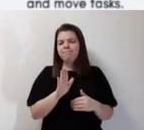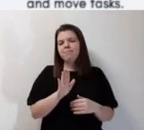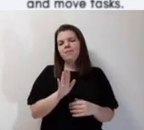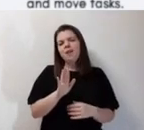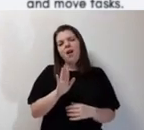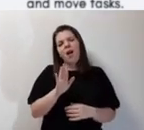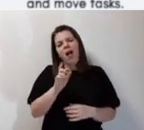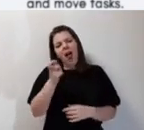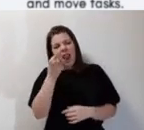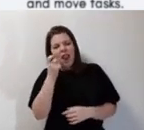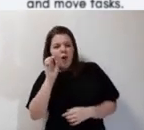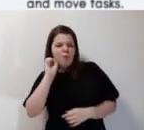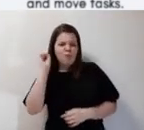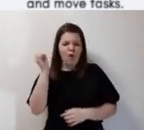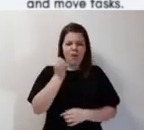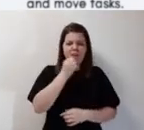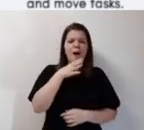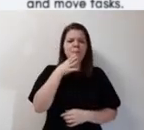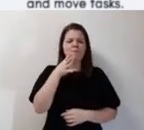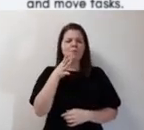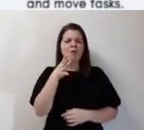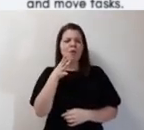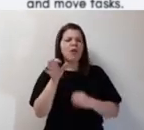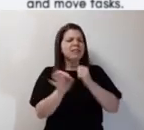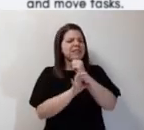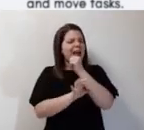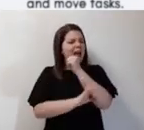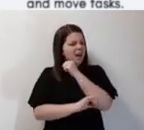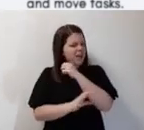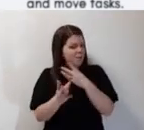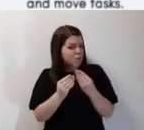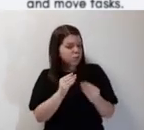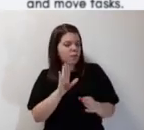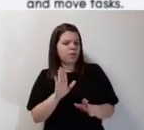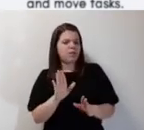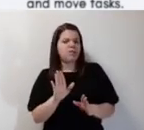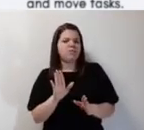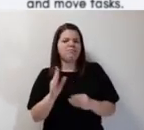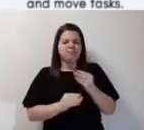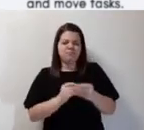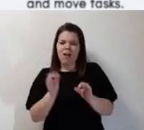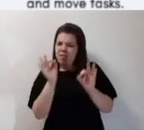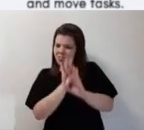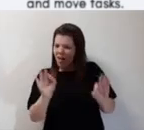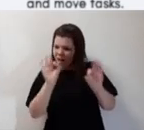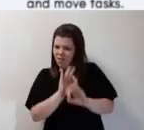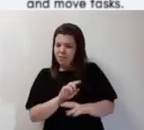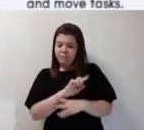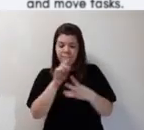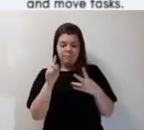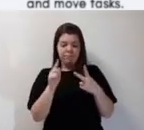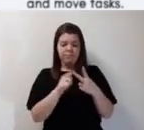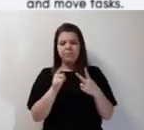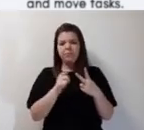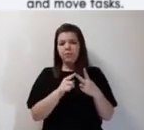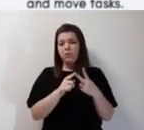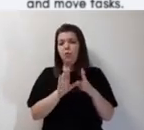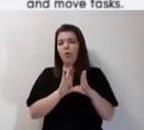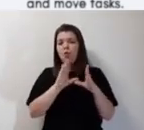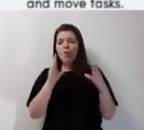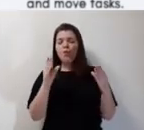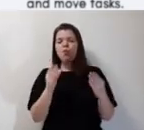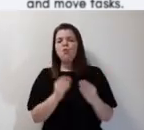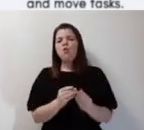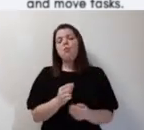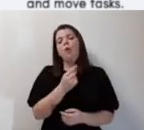So, what happened first week? A student didn't write about task or doubt. A lot of students complain about